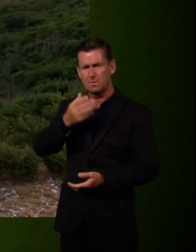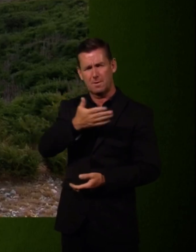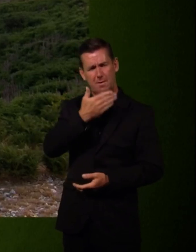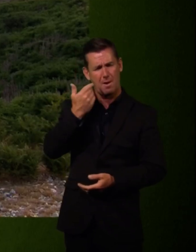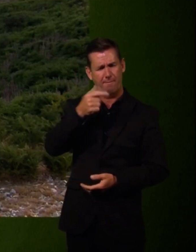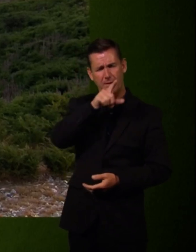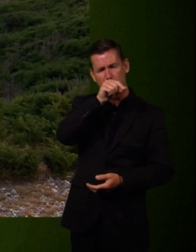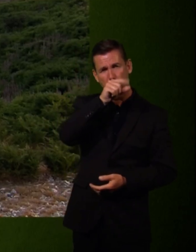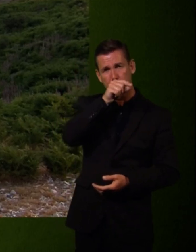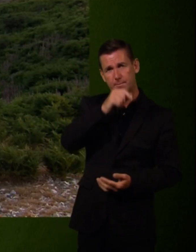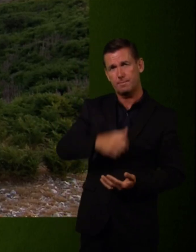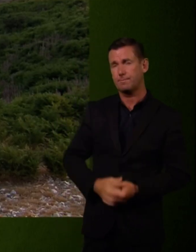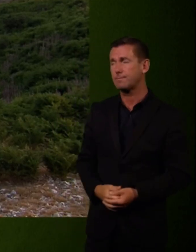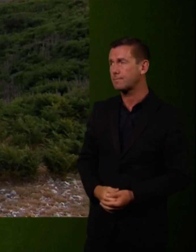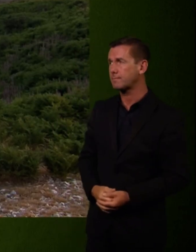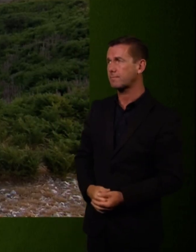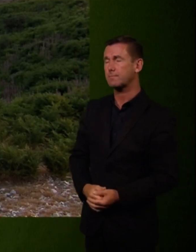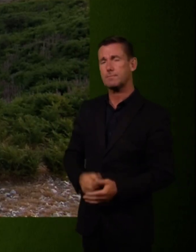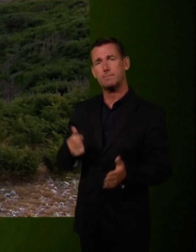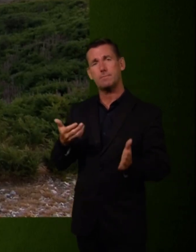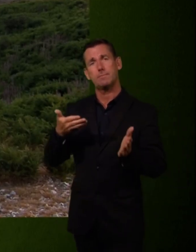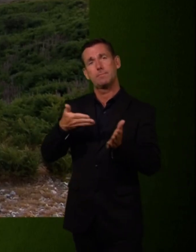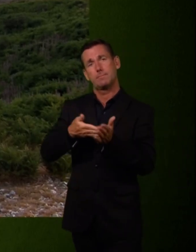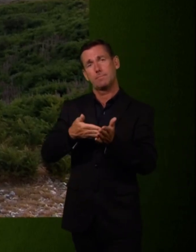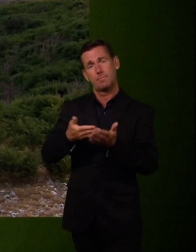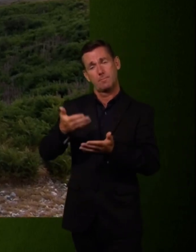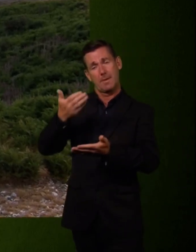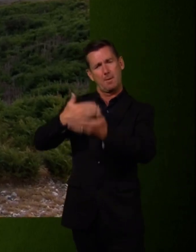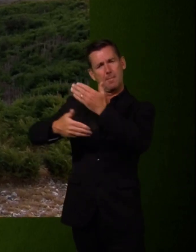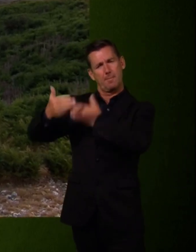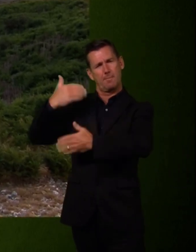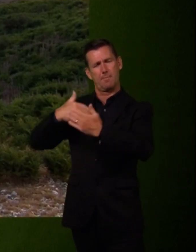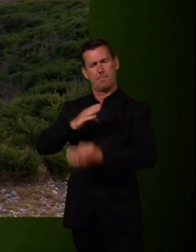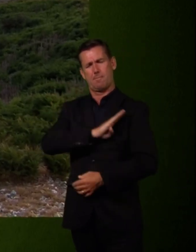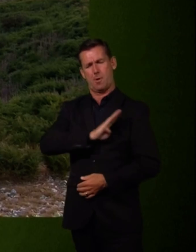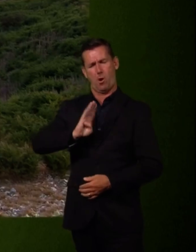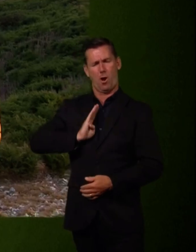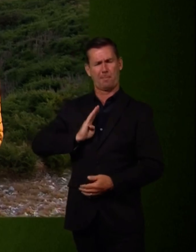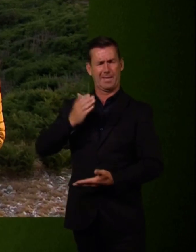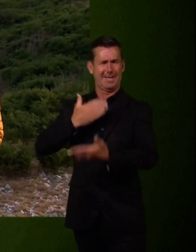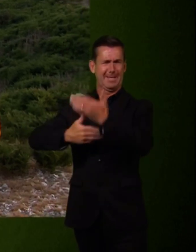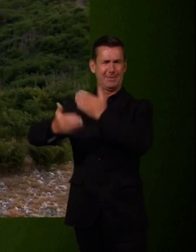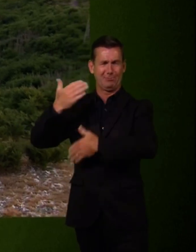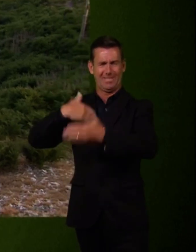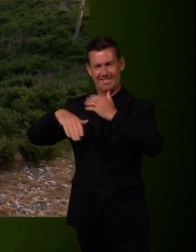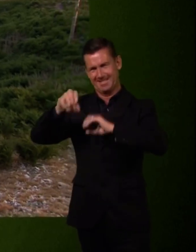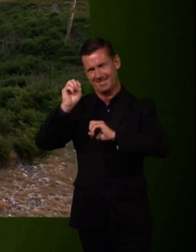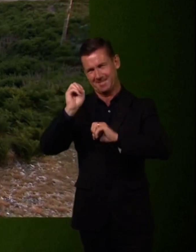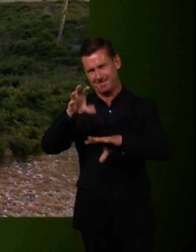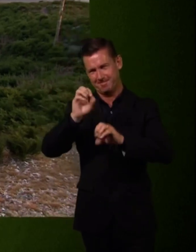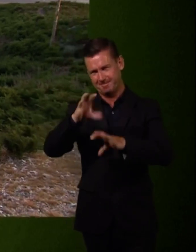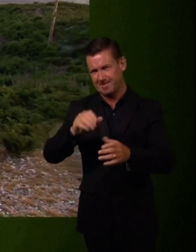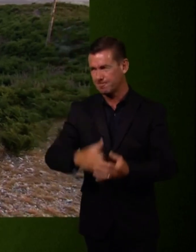But how about some local military history? Settle down in your armchair. Now,